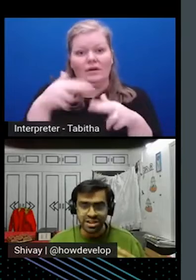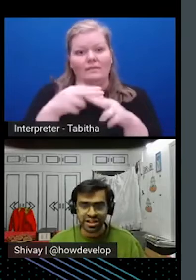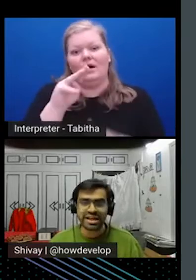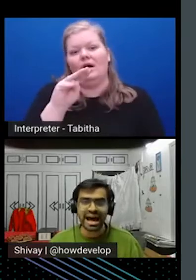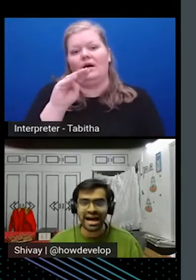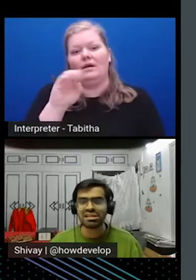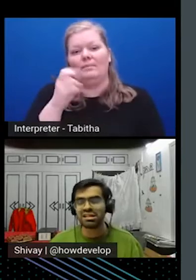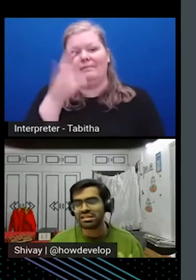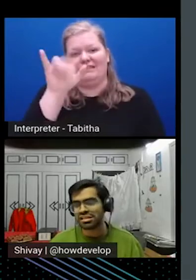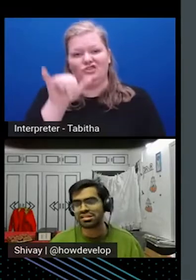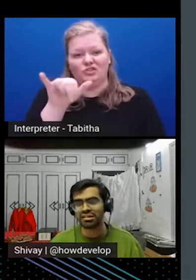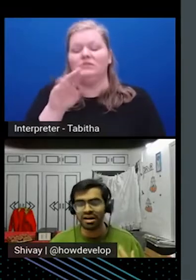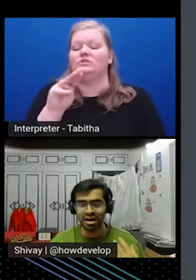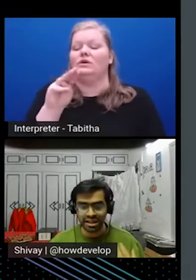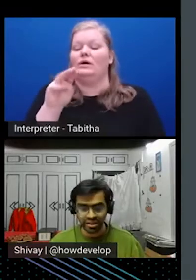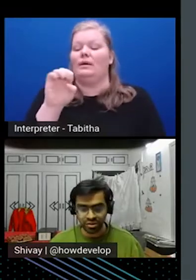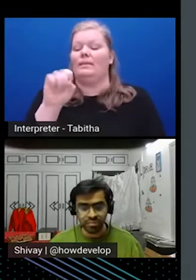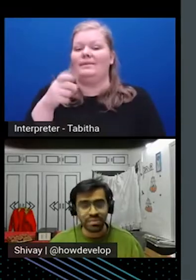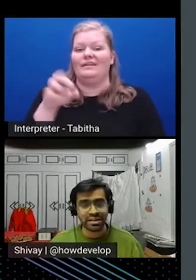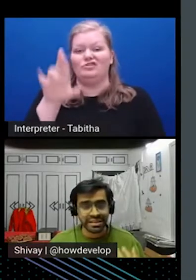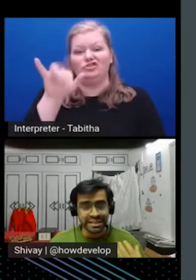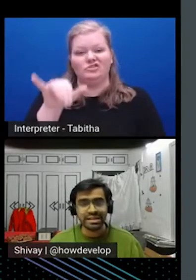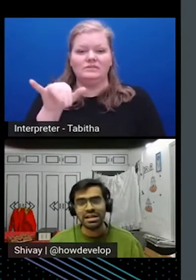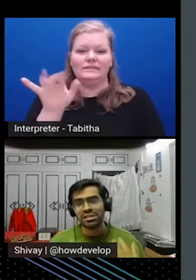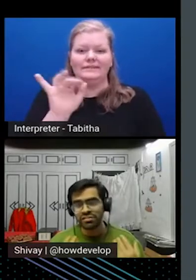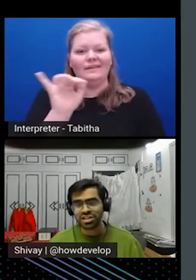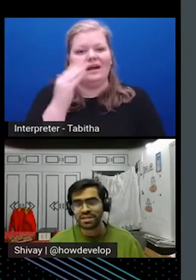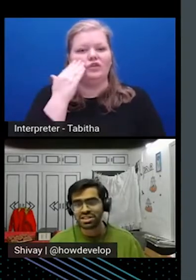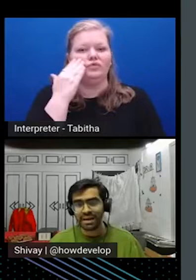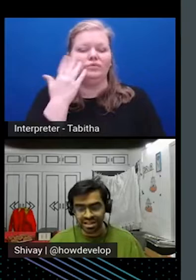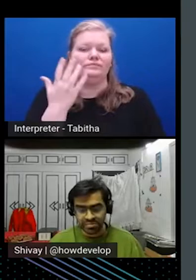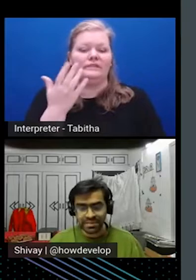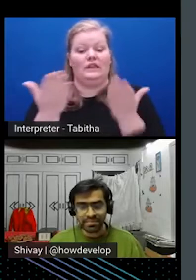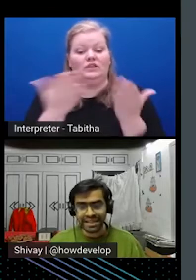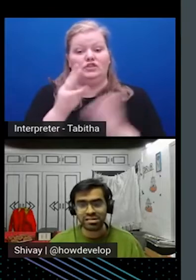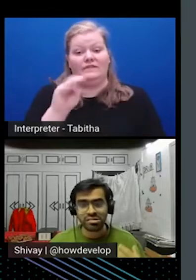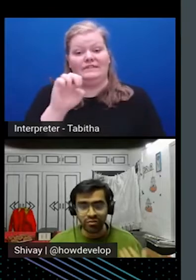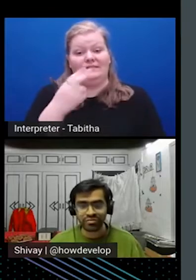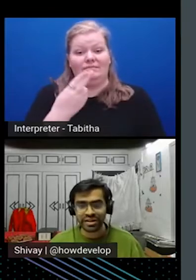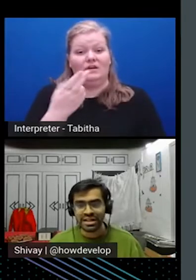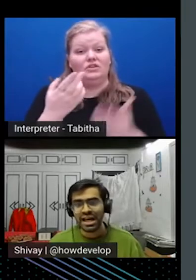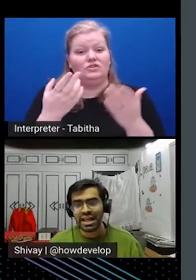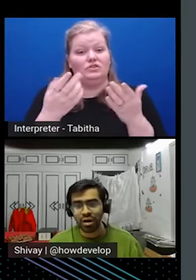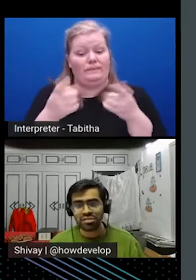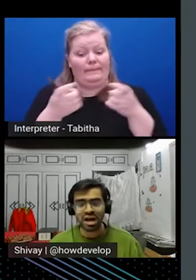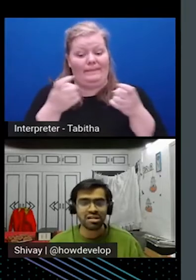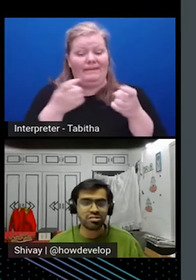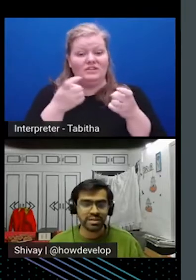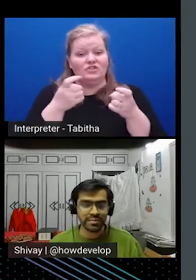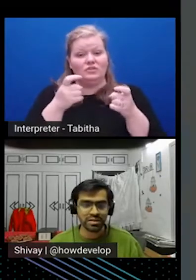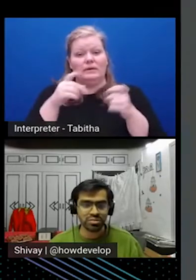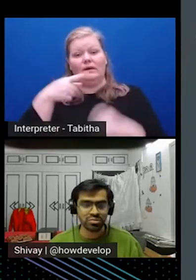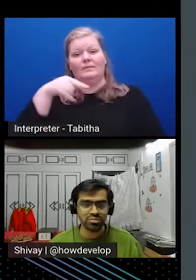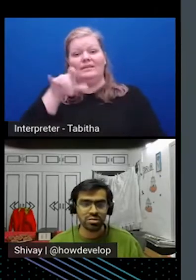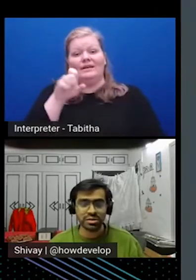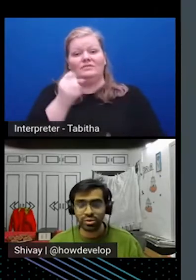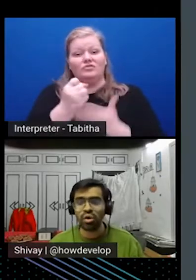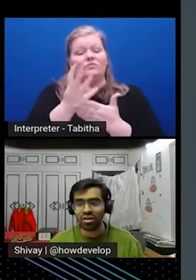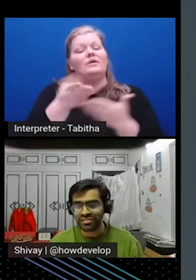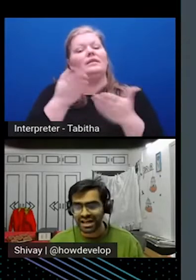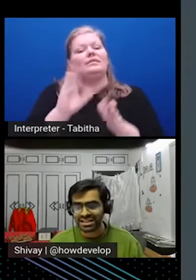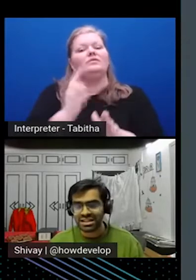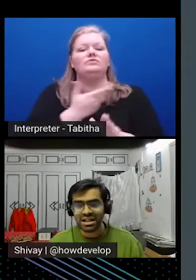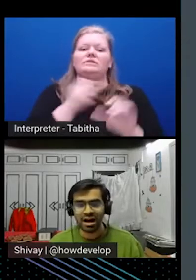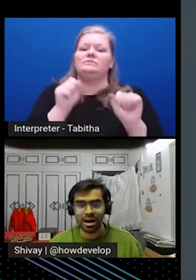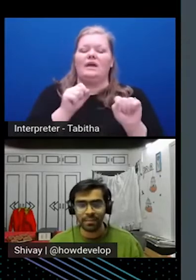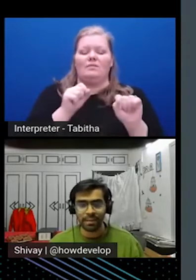So Meshery as this the service mesh management plane software allows us to be able to do all